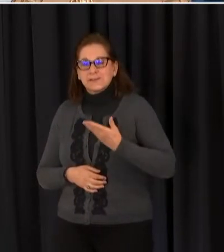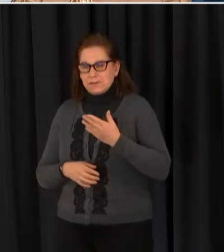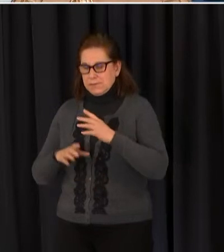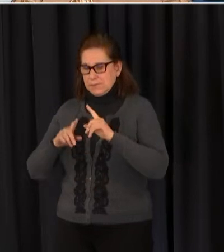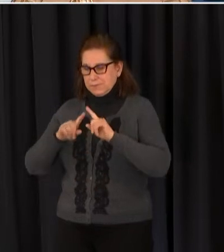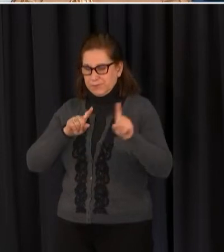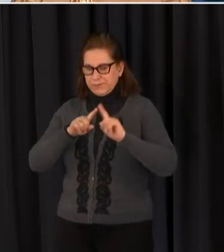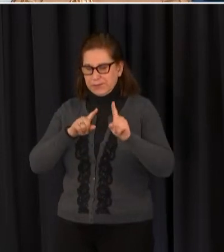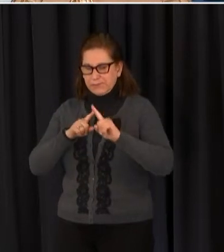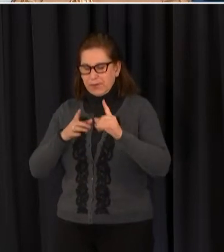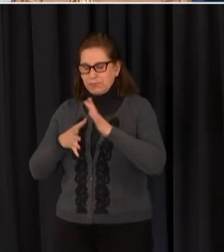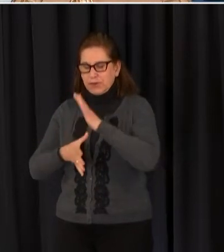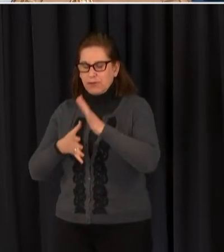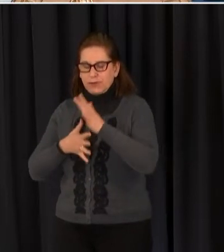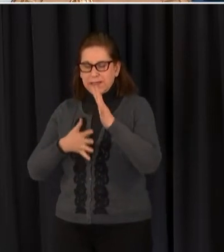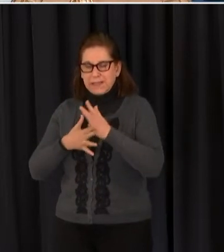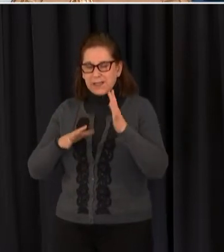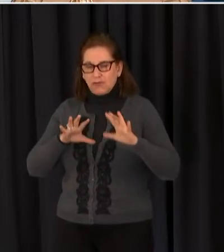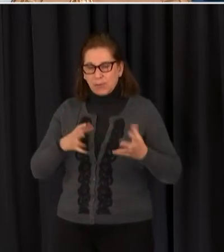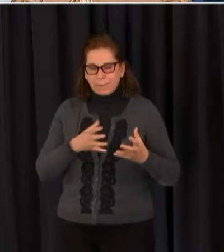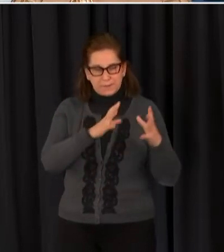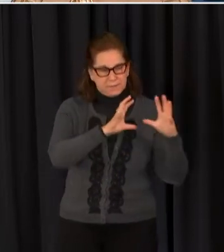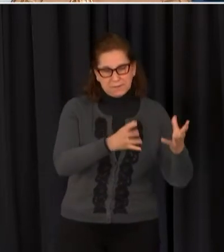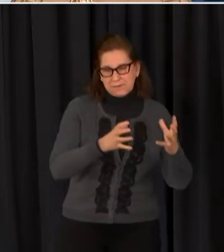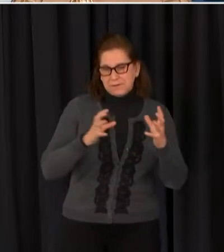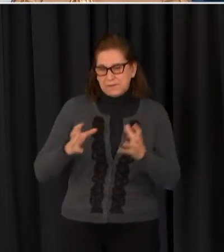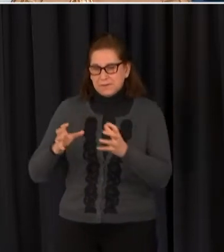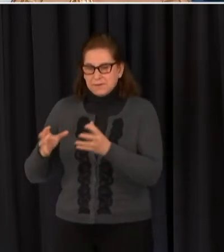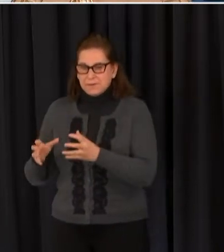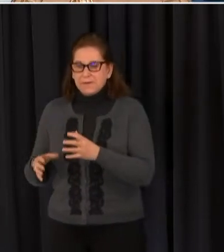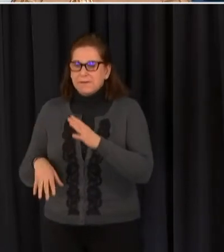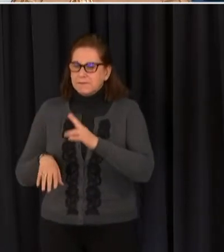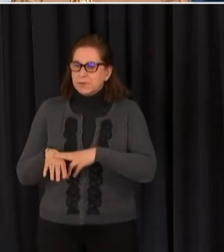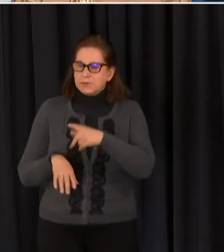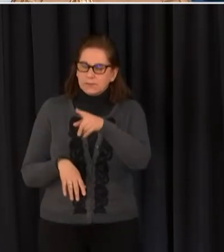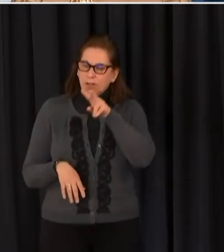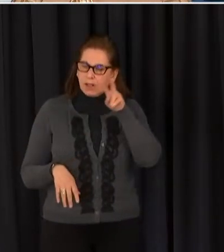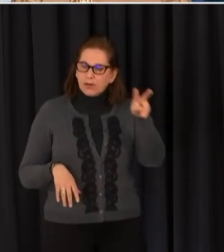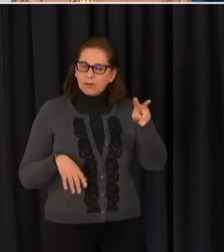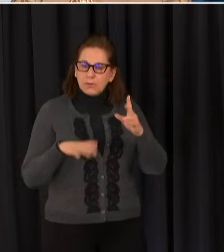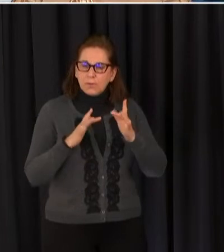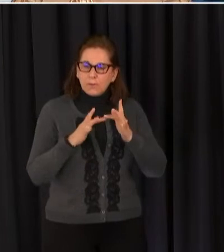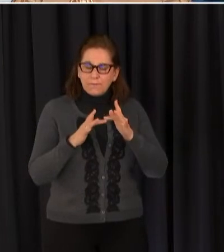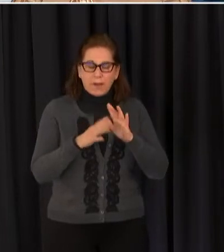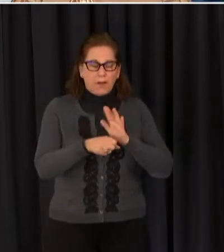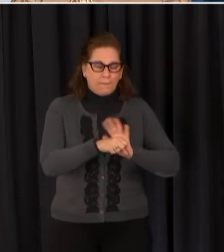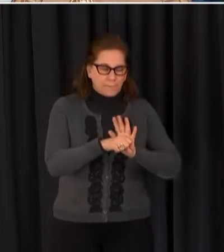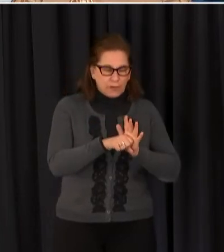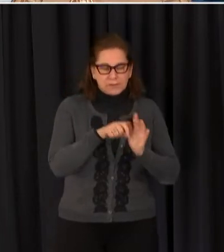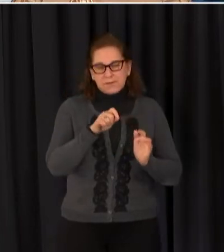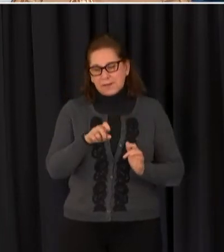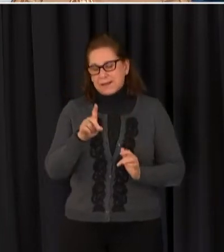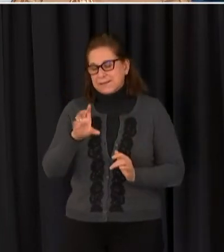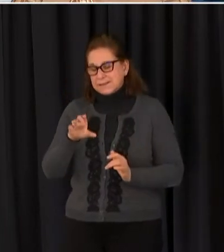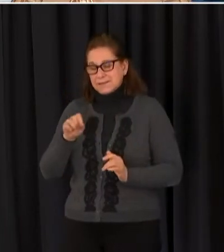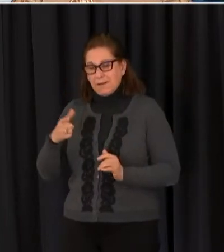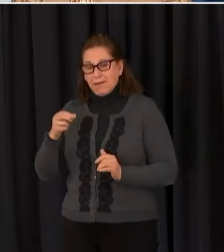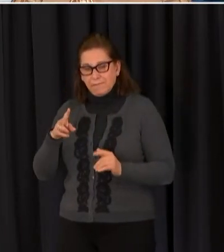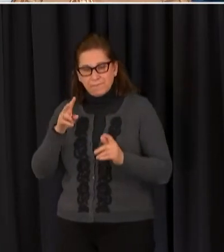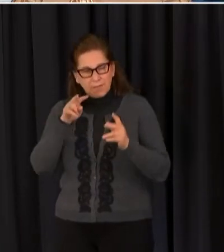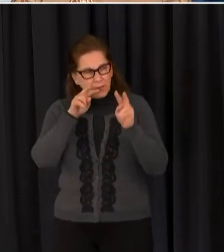groups. And you can refer to coronavirus.dc.gov to study those